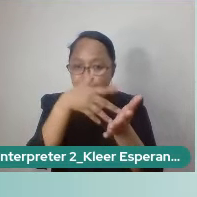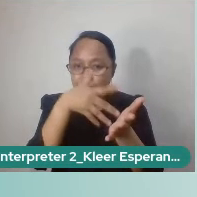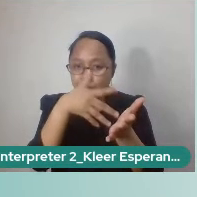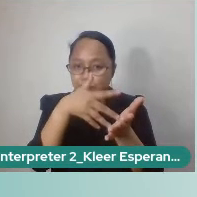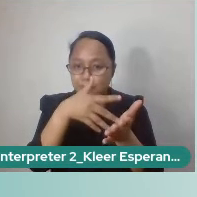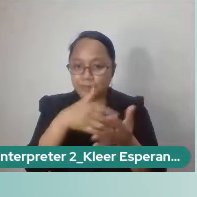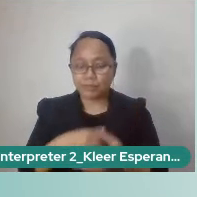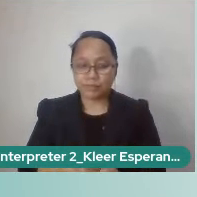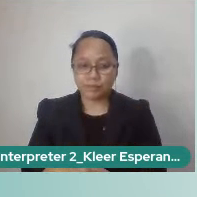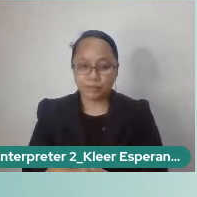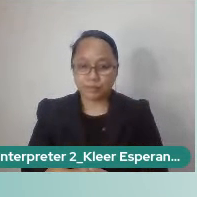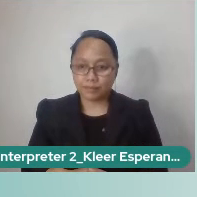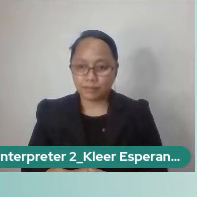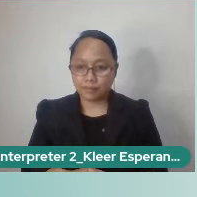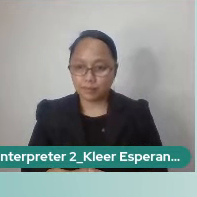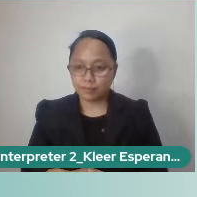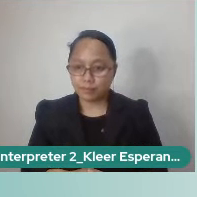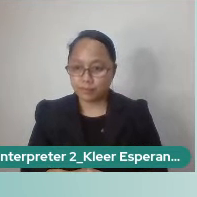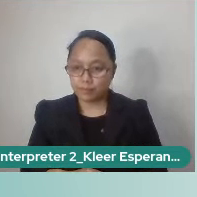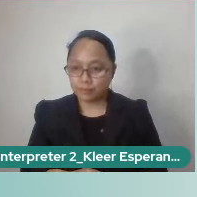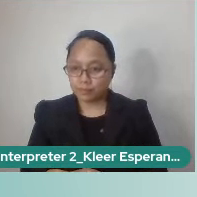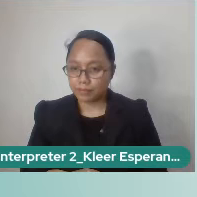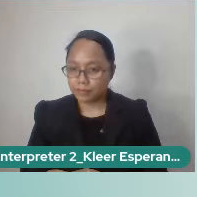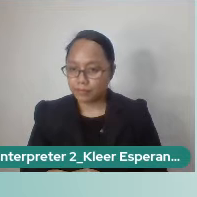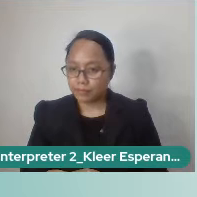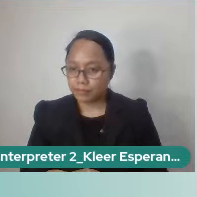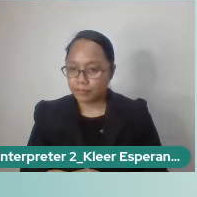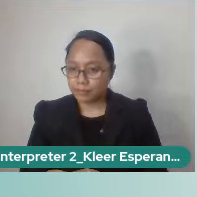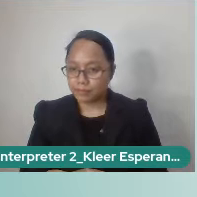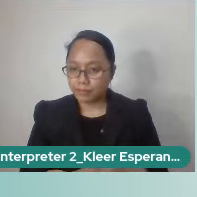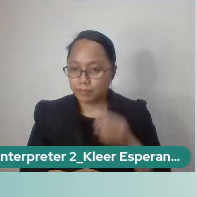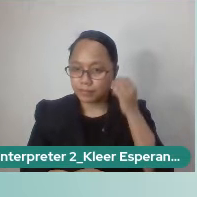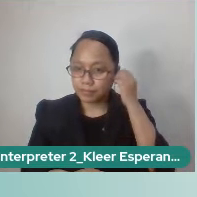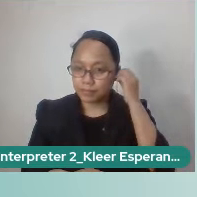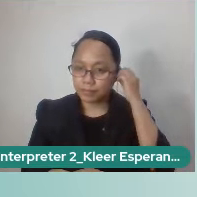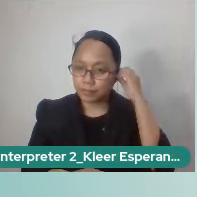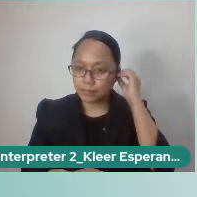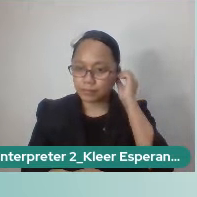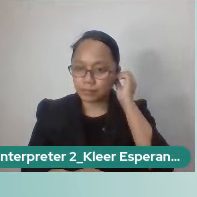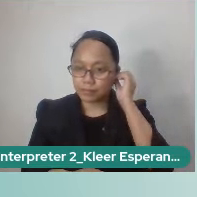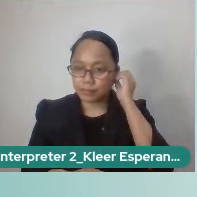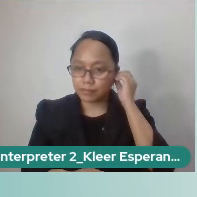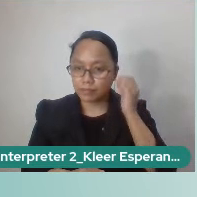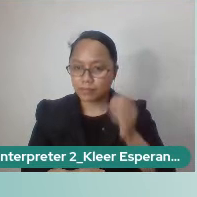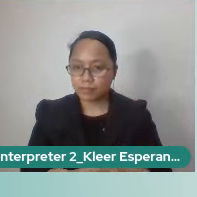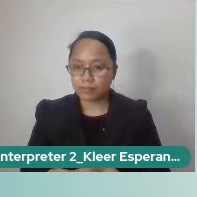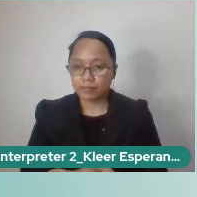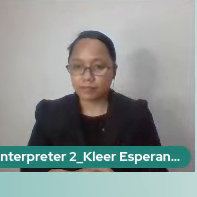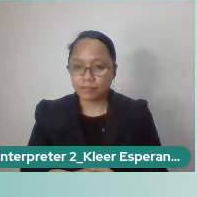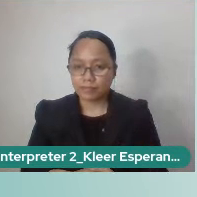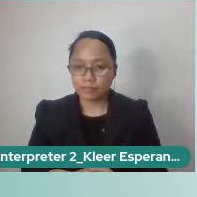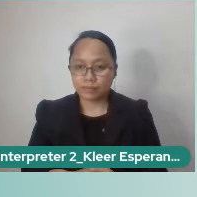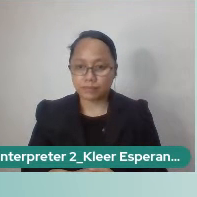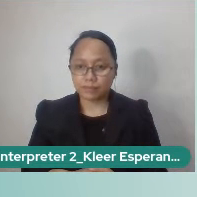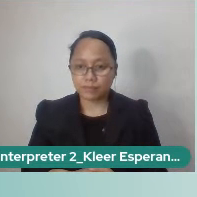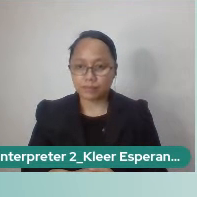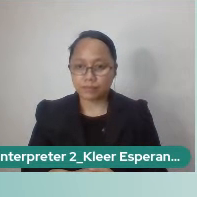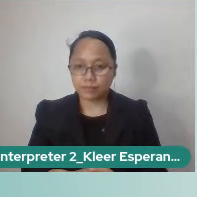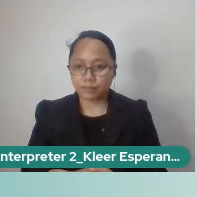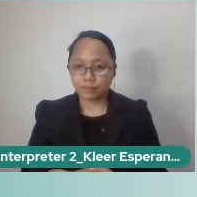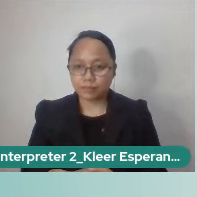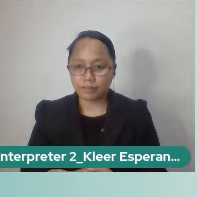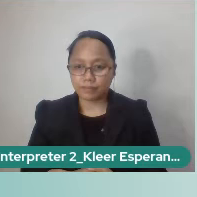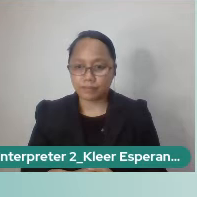for elimination, and we've been on a journey now for many years in Australia. The National HPV Vaccination Program was introduced